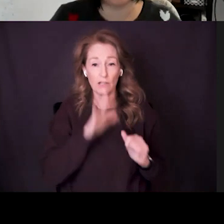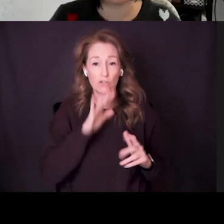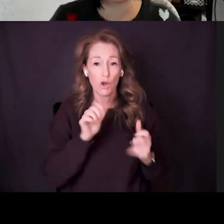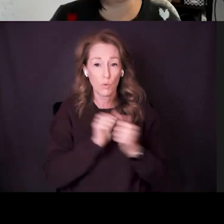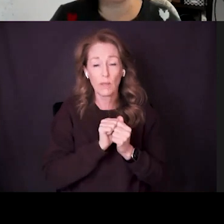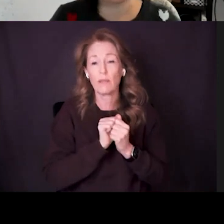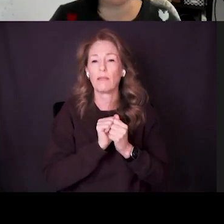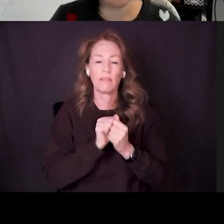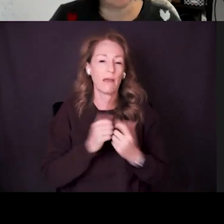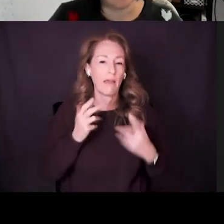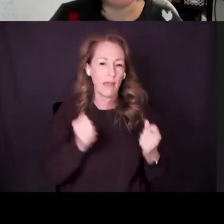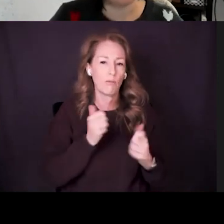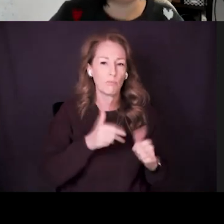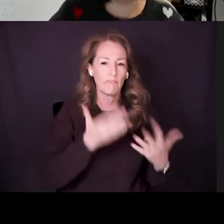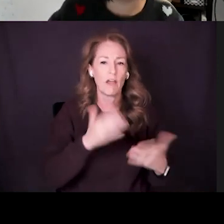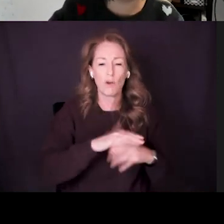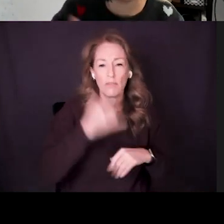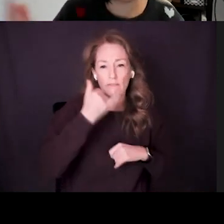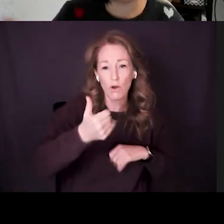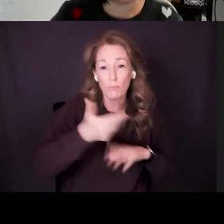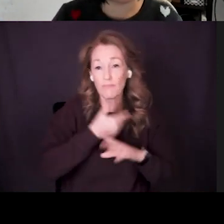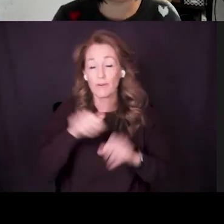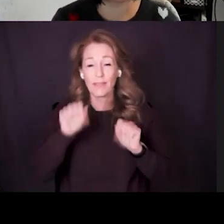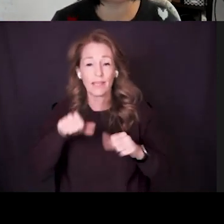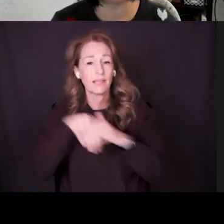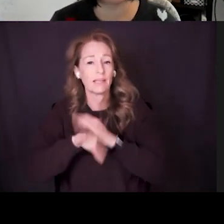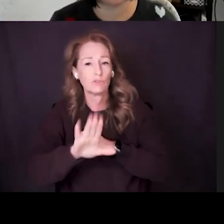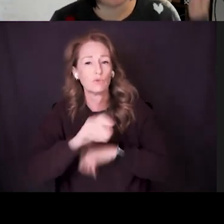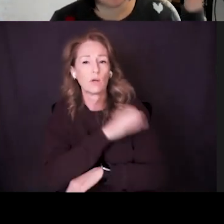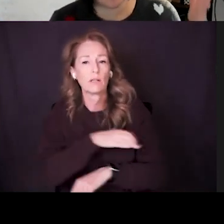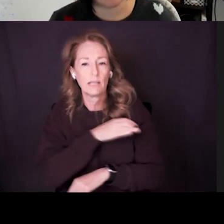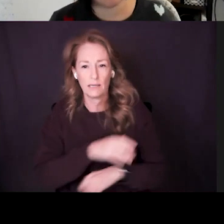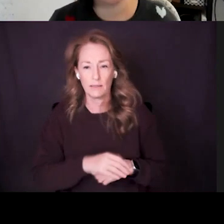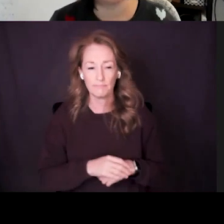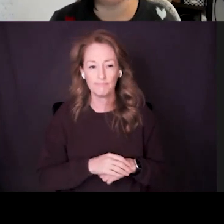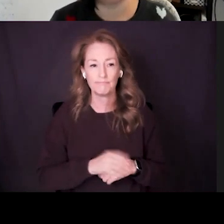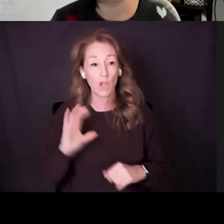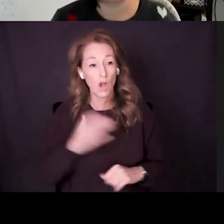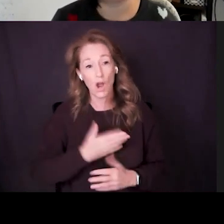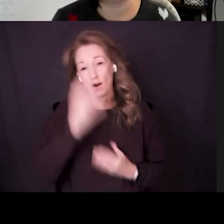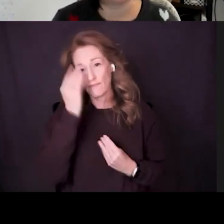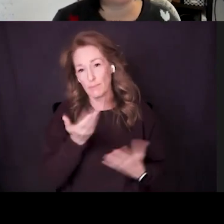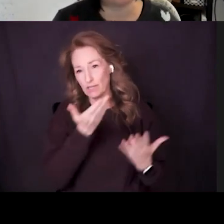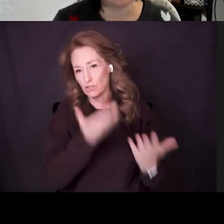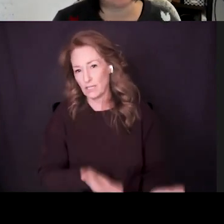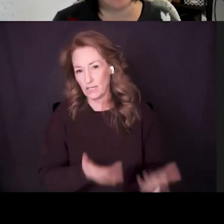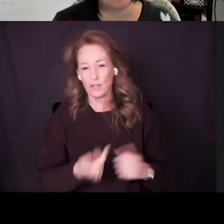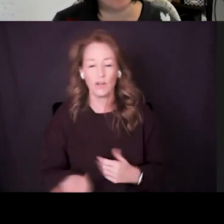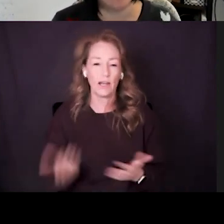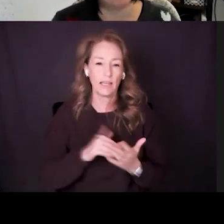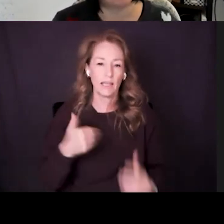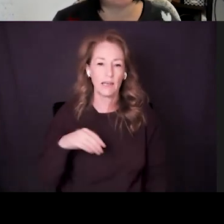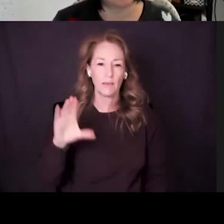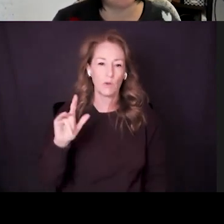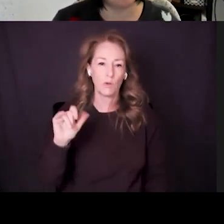please. And then this is just who we are. So again, I'm Colbie Caughlan. We also have a principal